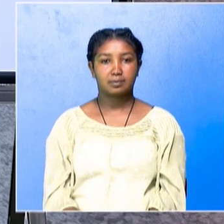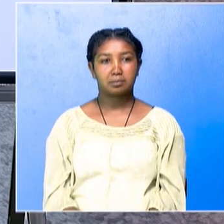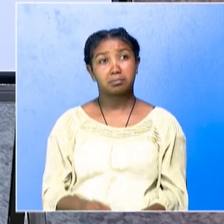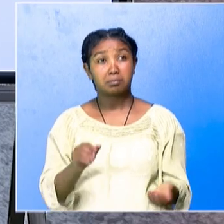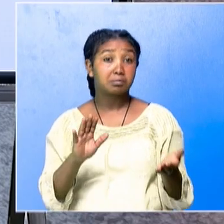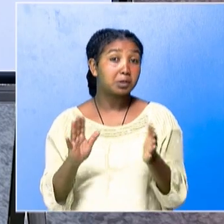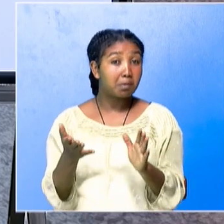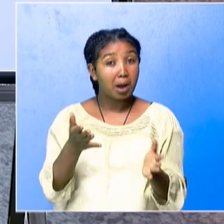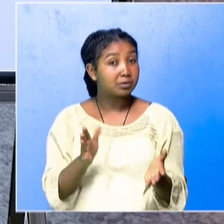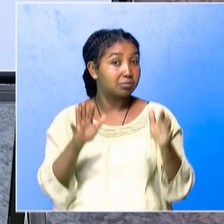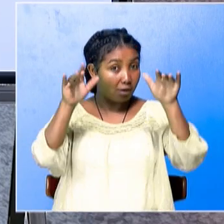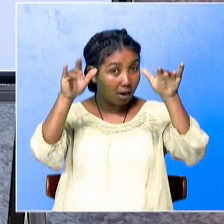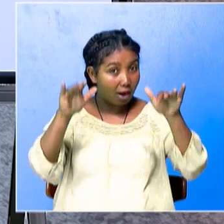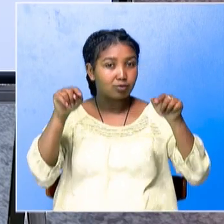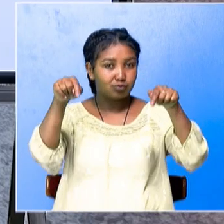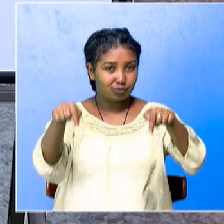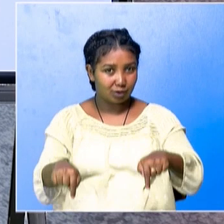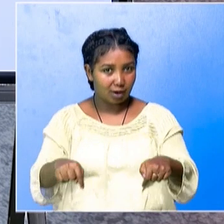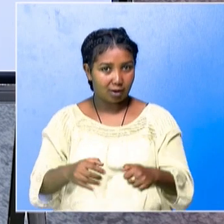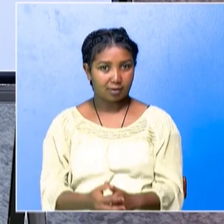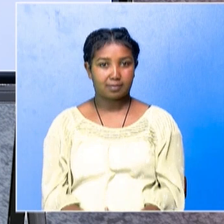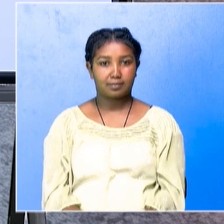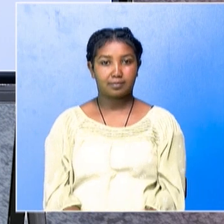It might rain today.